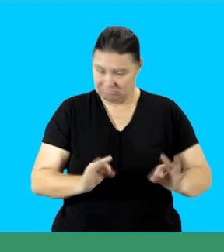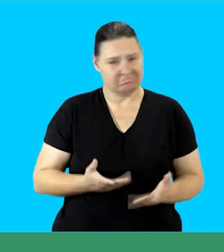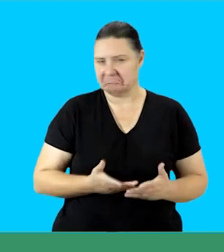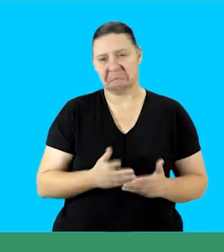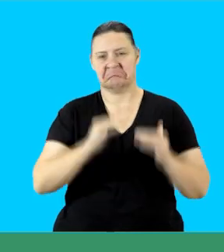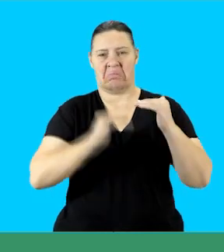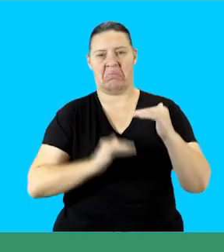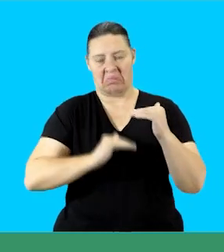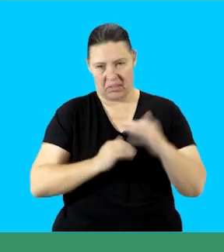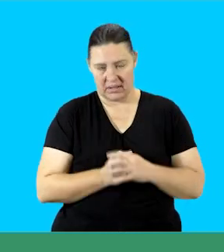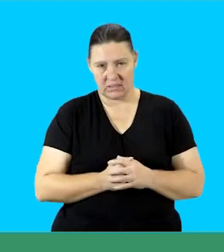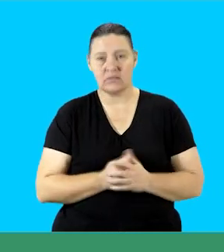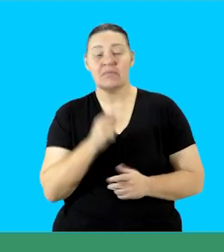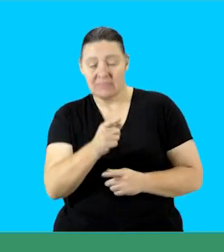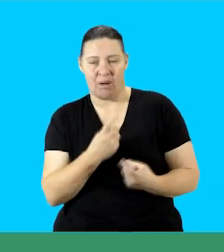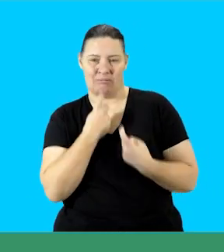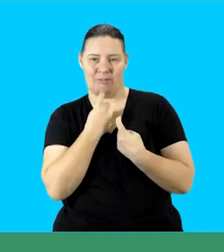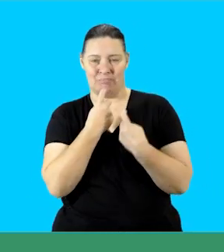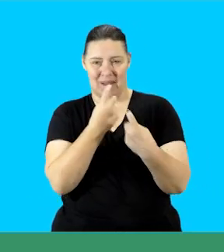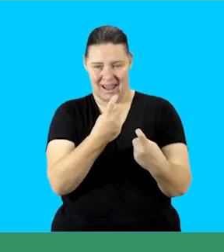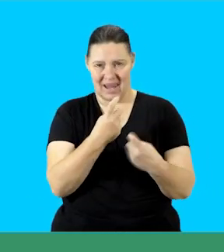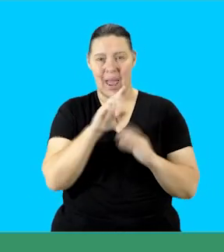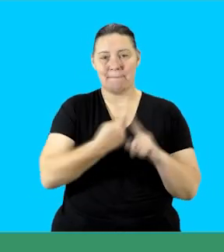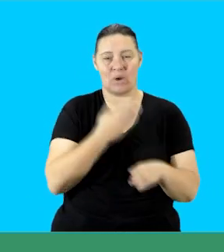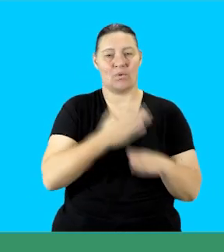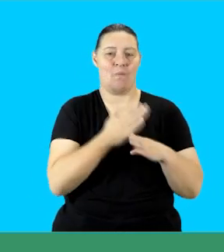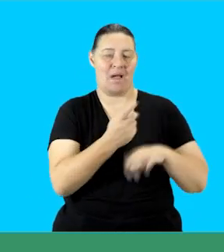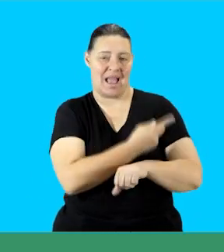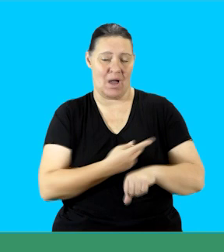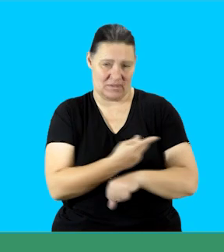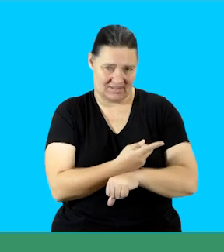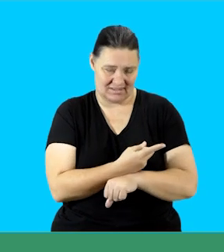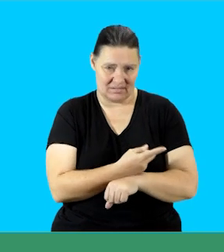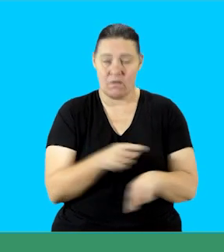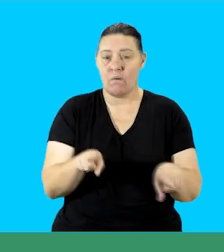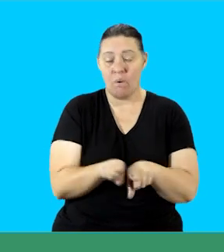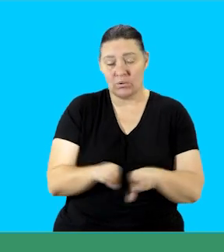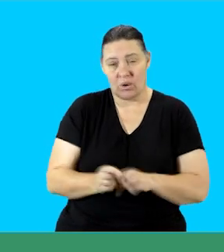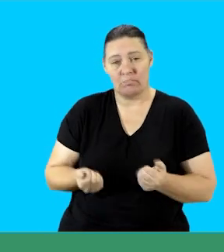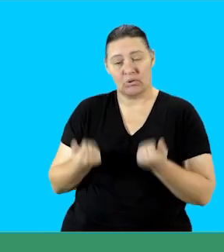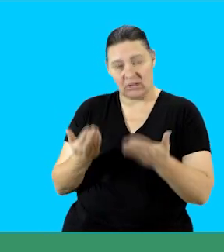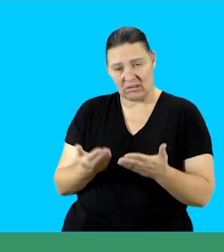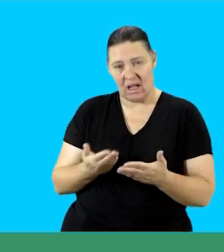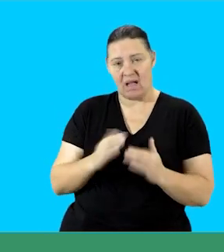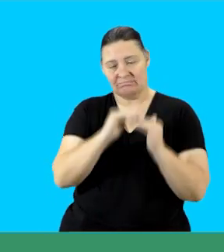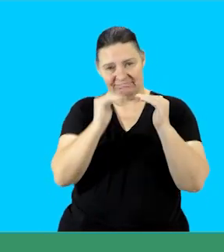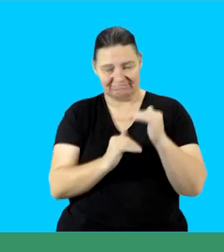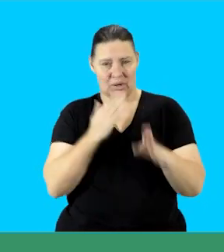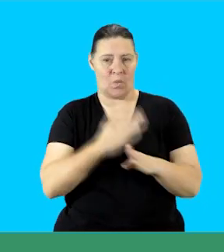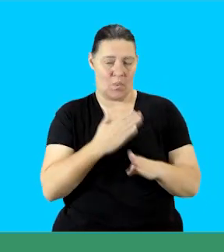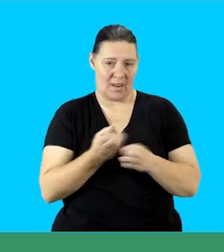substandard work. Now, the key word here would be complaining about work hours and also